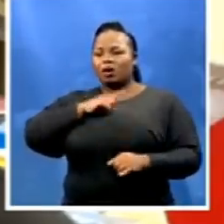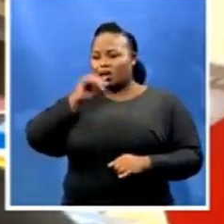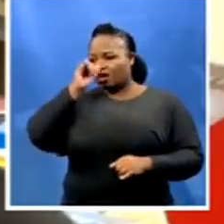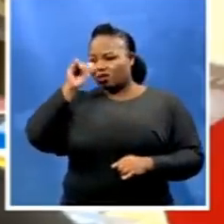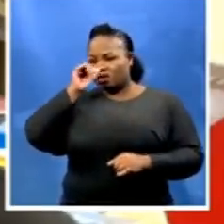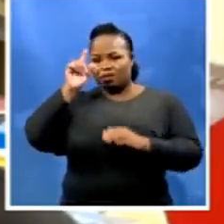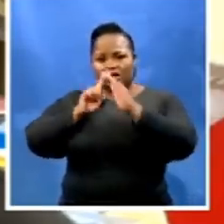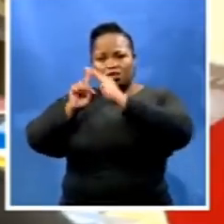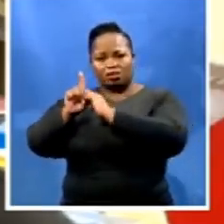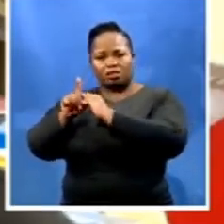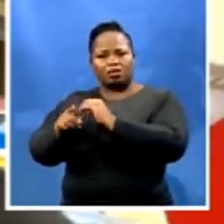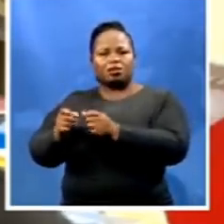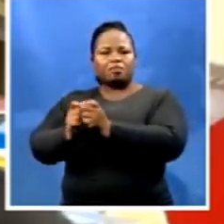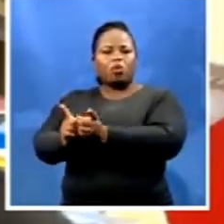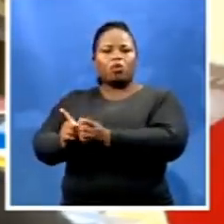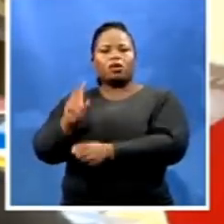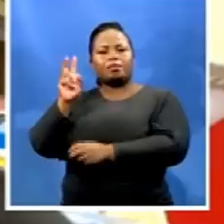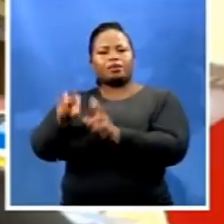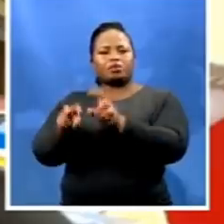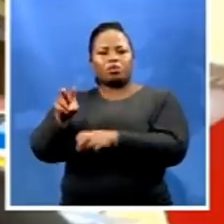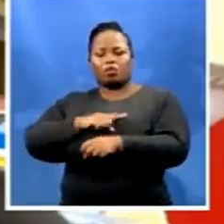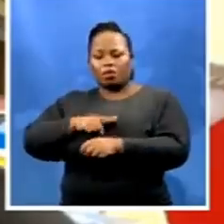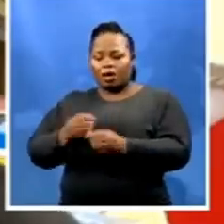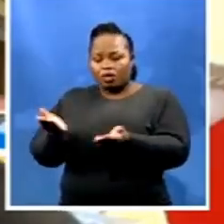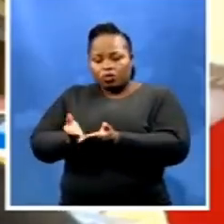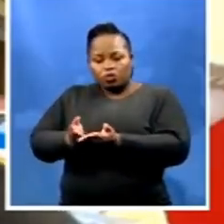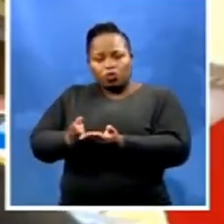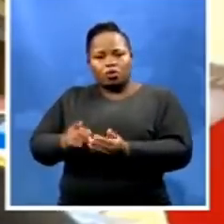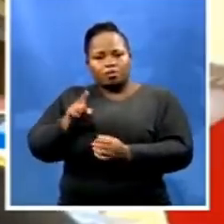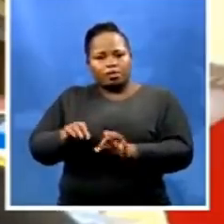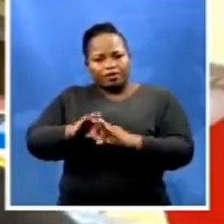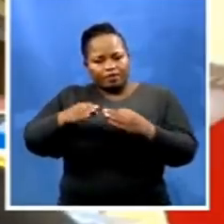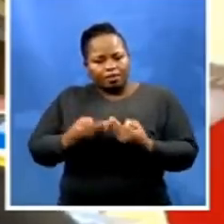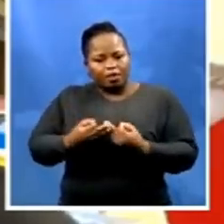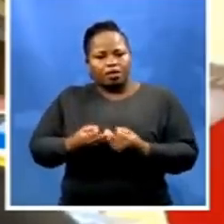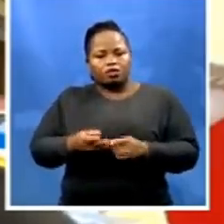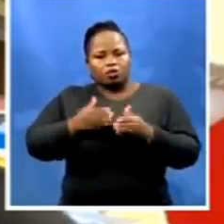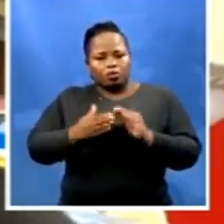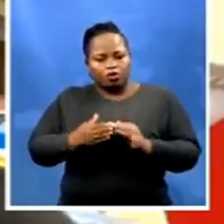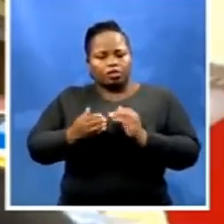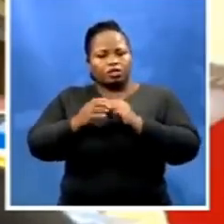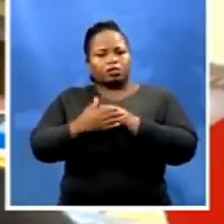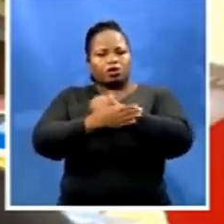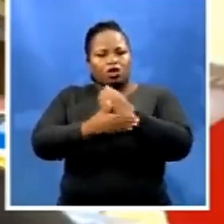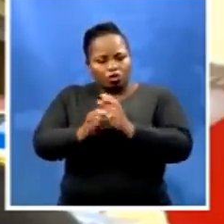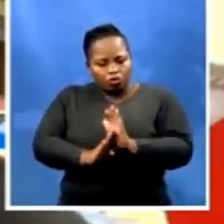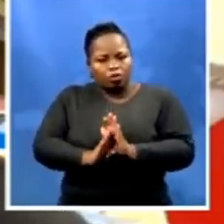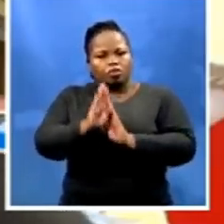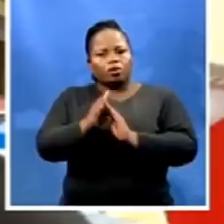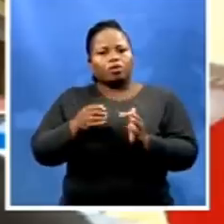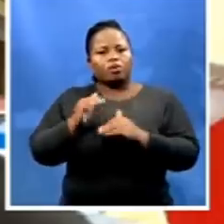build thriving and successful families, communities, as well as the nation. That is why we're saying this is a battle against the future of the